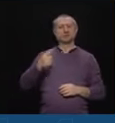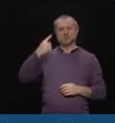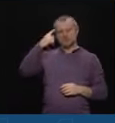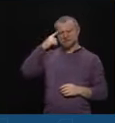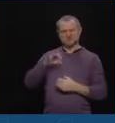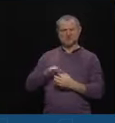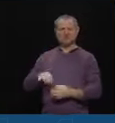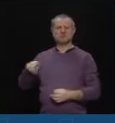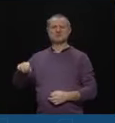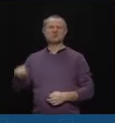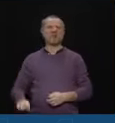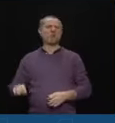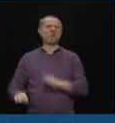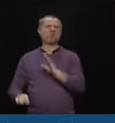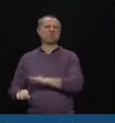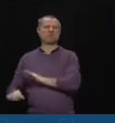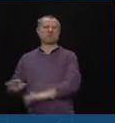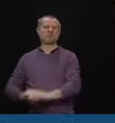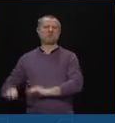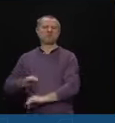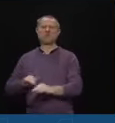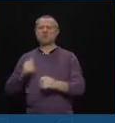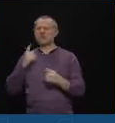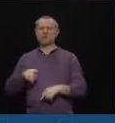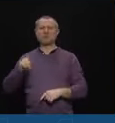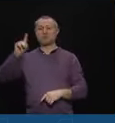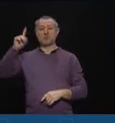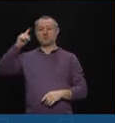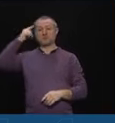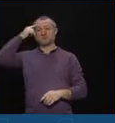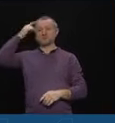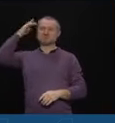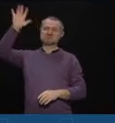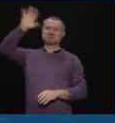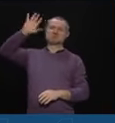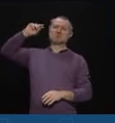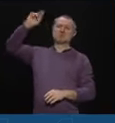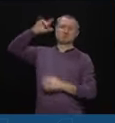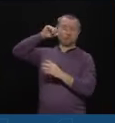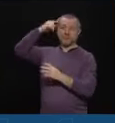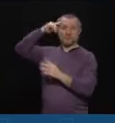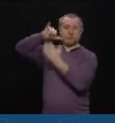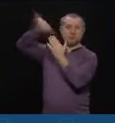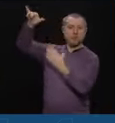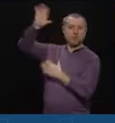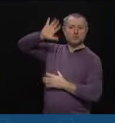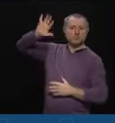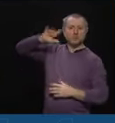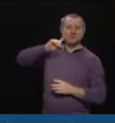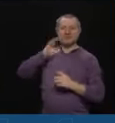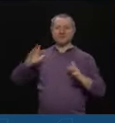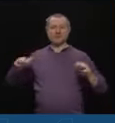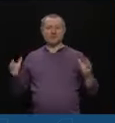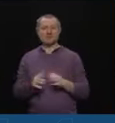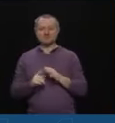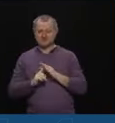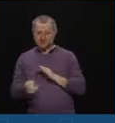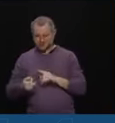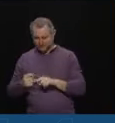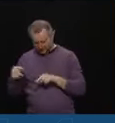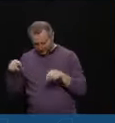in a place of enlightenment like New York, where the slaves came for freedom. People came for a new life here. The abolitionists gathered here. Well, guess